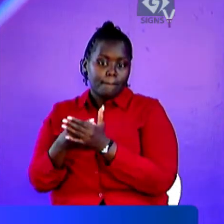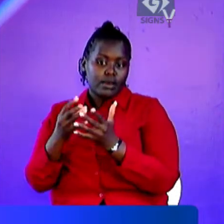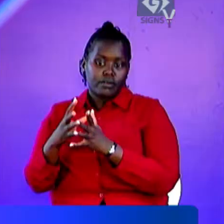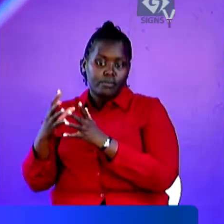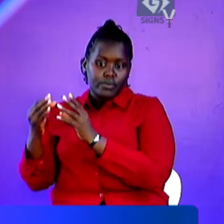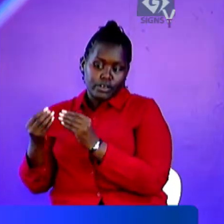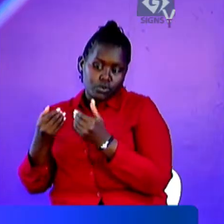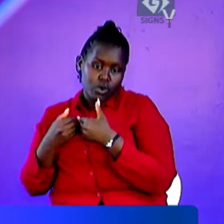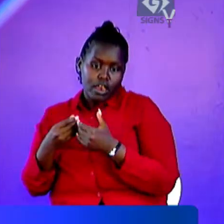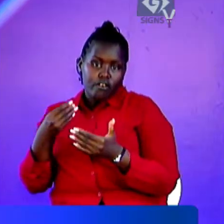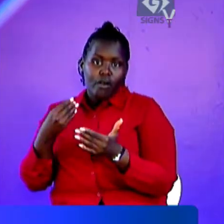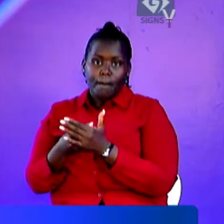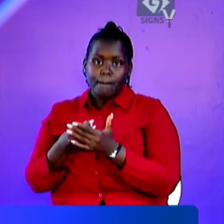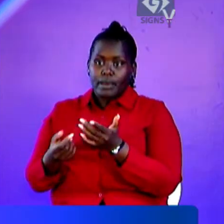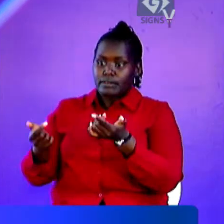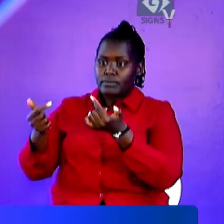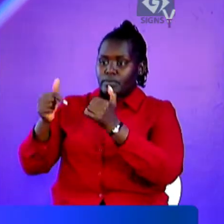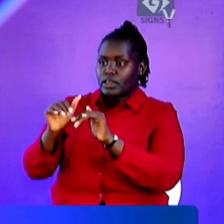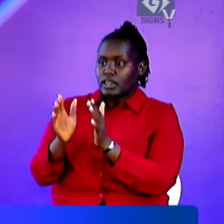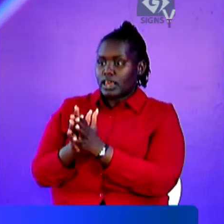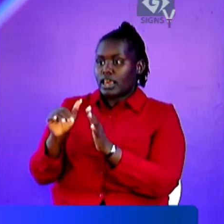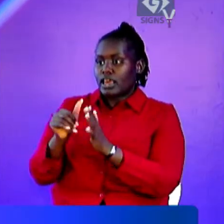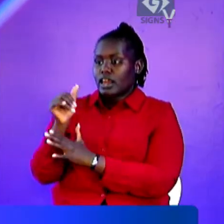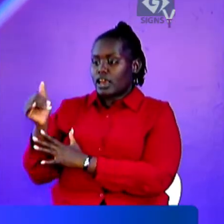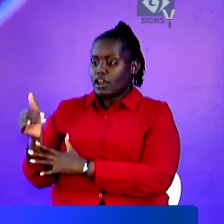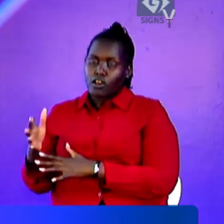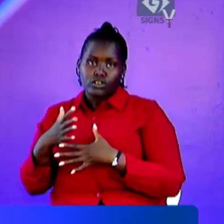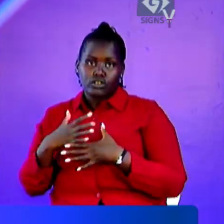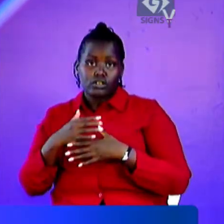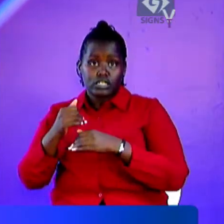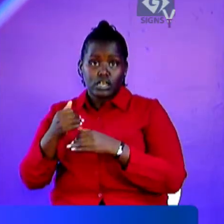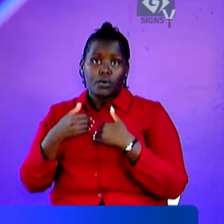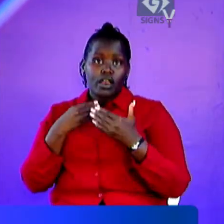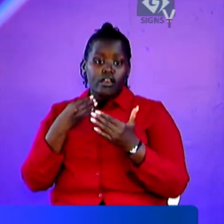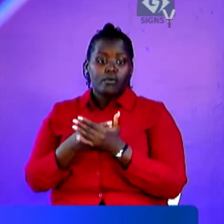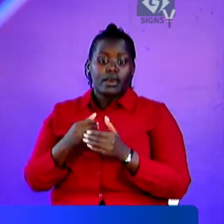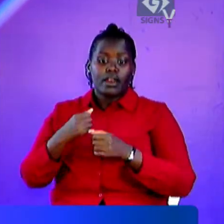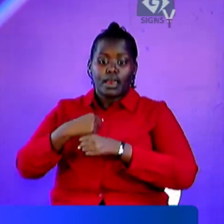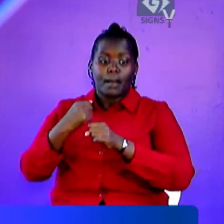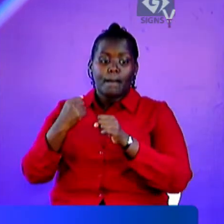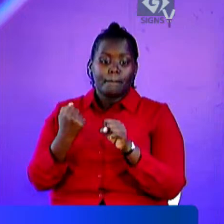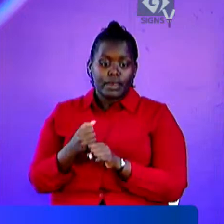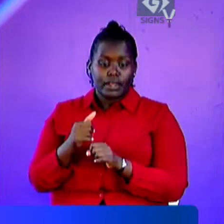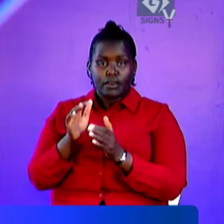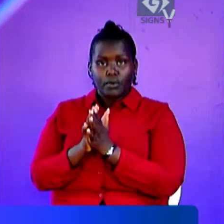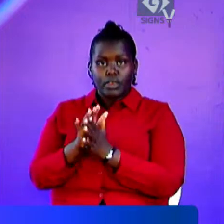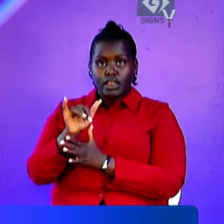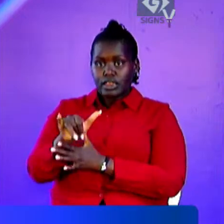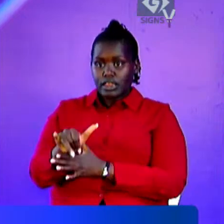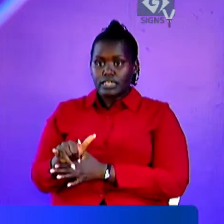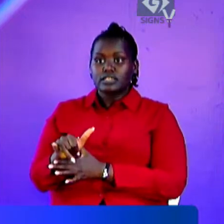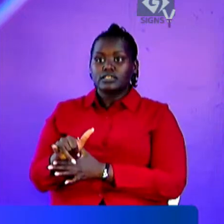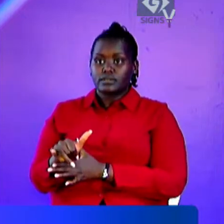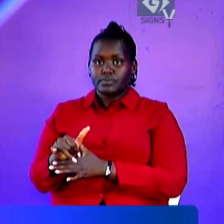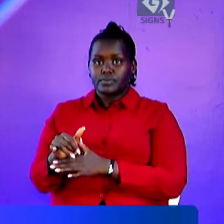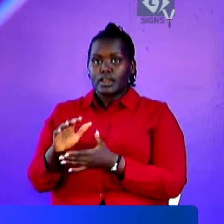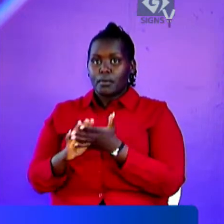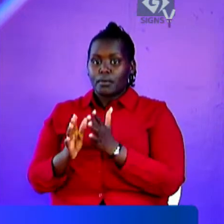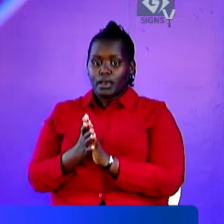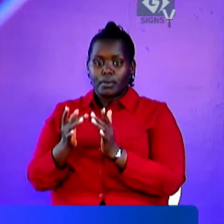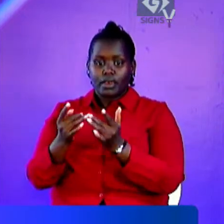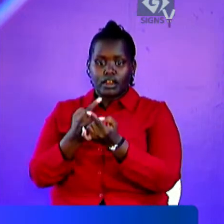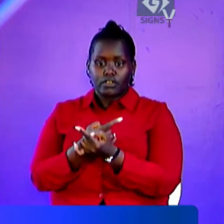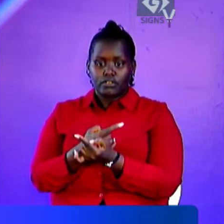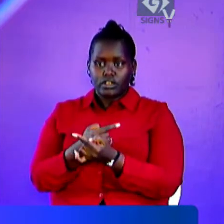money coming in, going out of the trust, and money being made within the trust, that trust, being a separate entity, has to keep accounts.